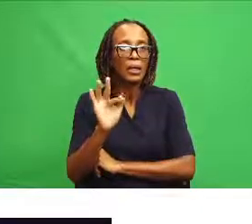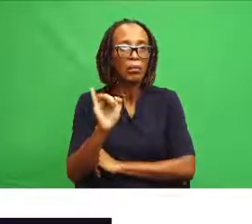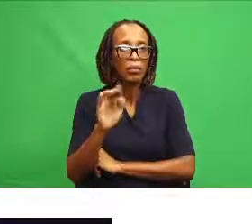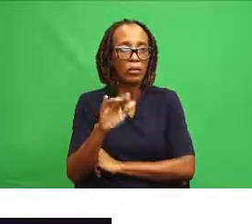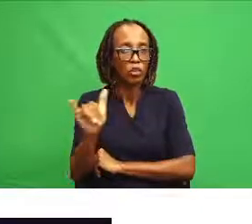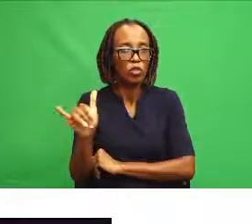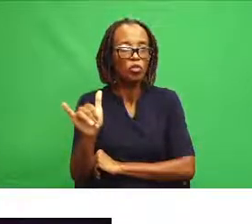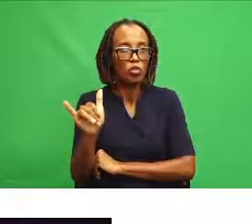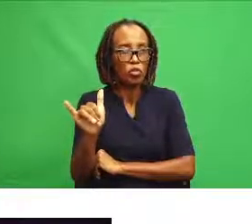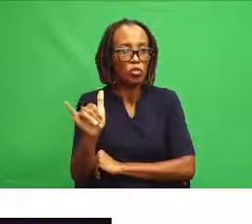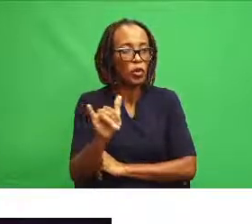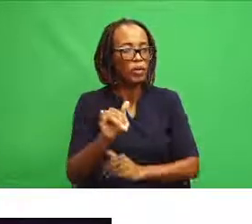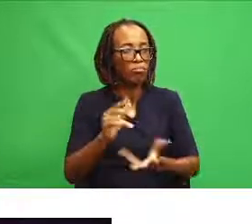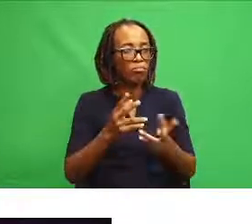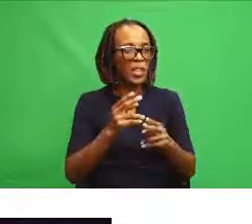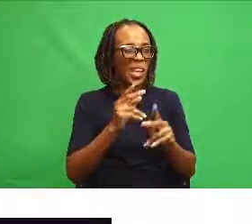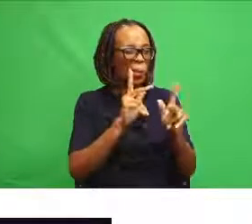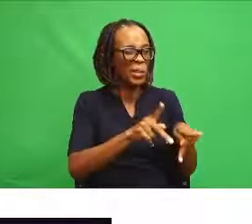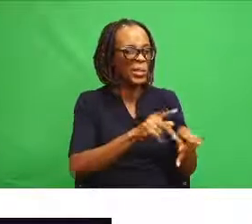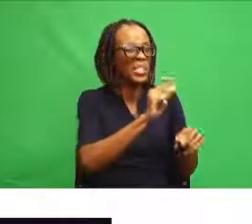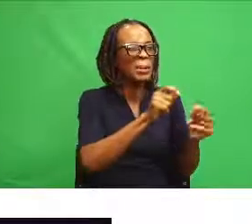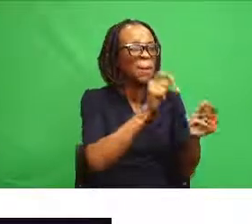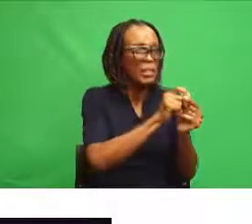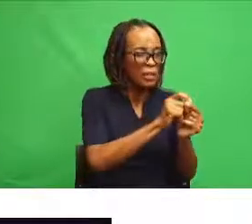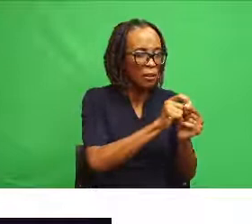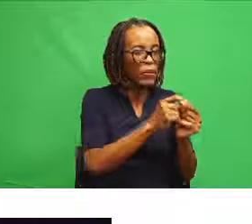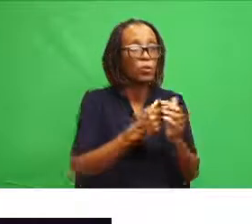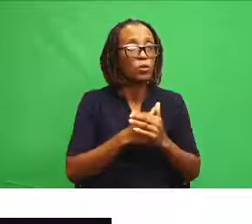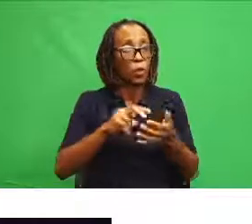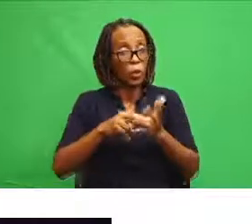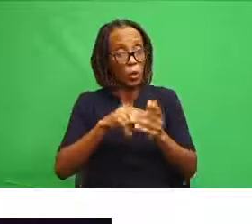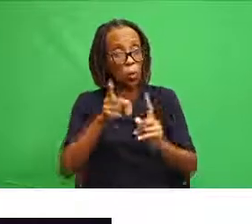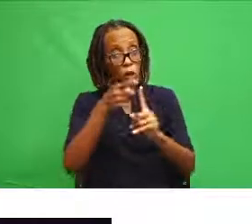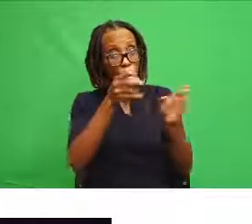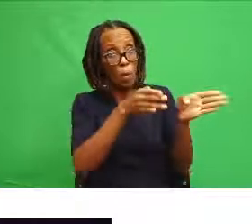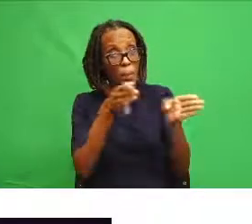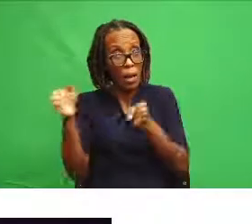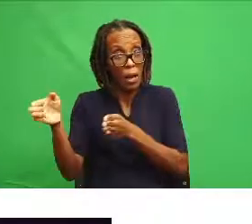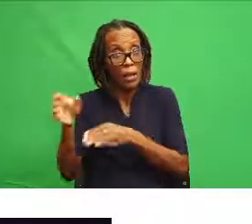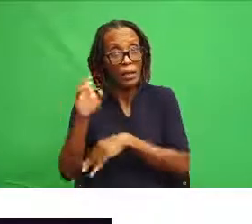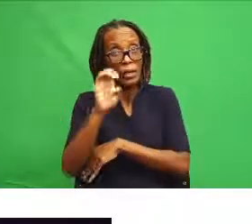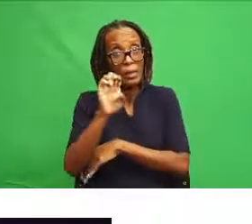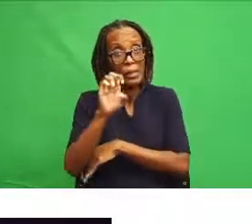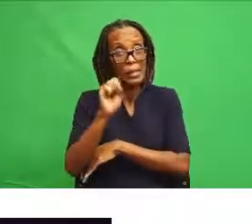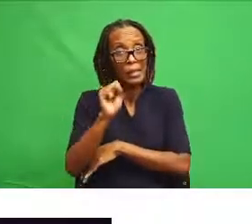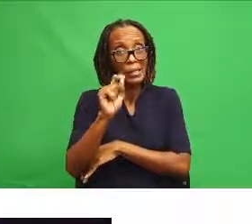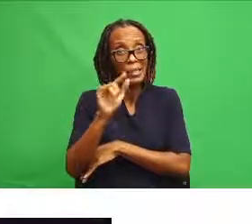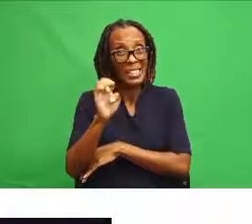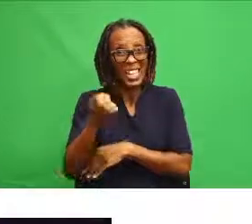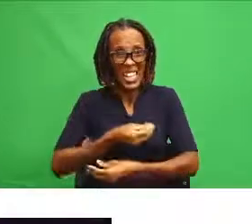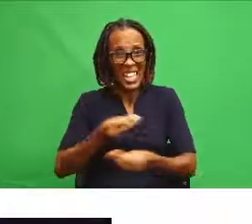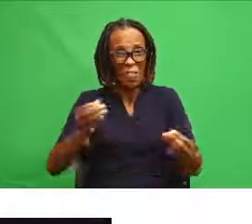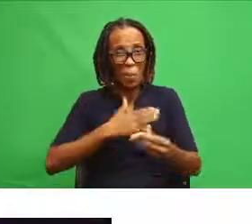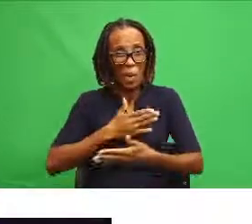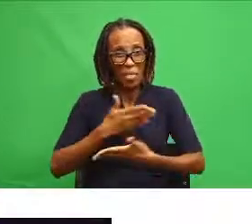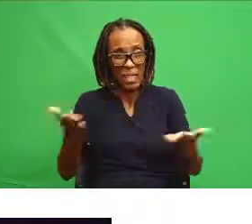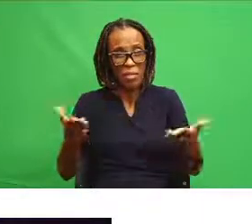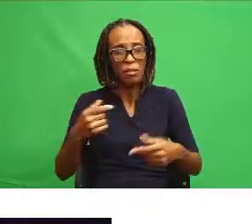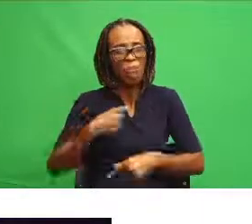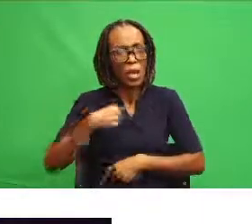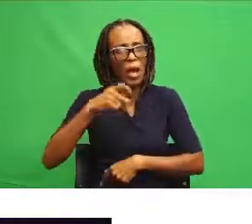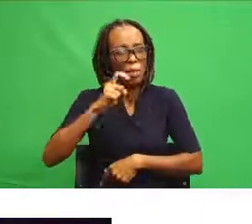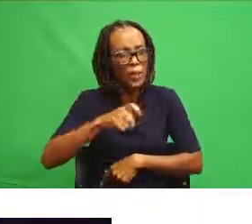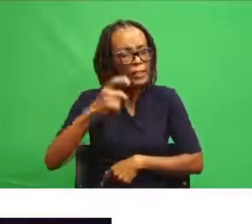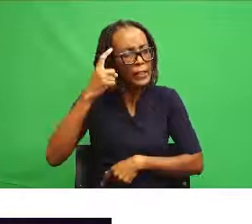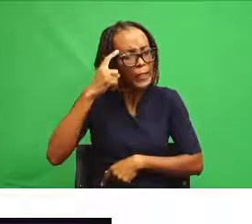other investments that you may have. So as a part of the estate planning process, you should really be saying, I need to have some money.